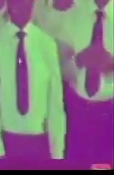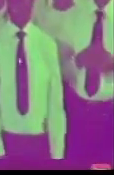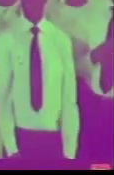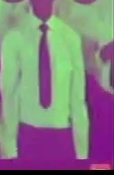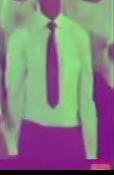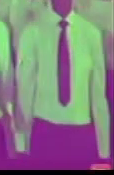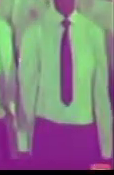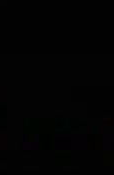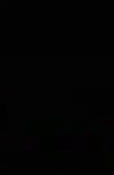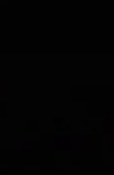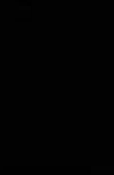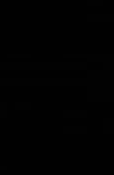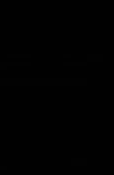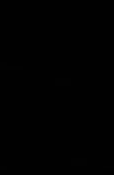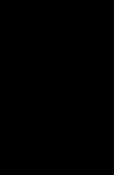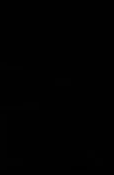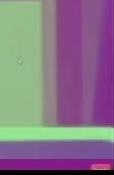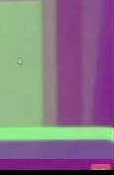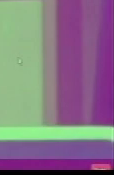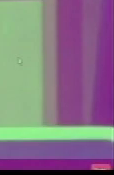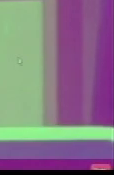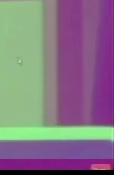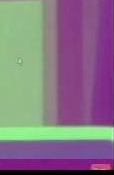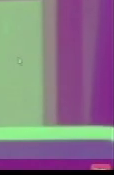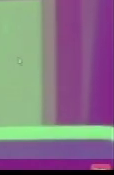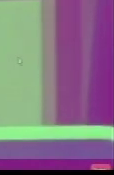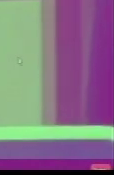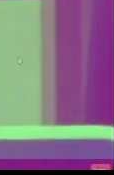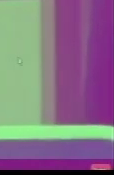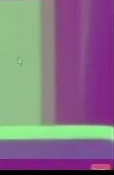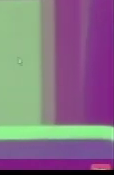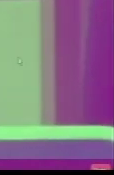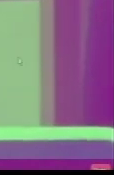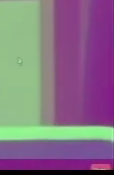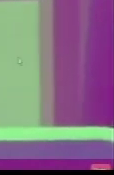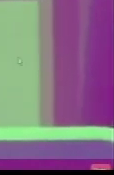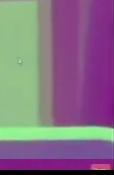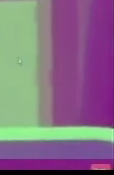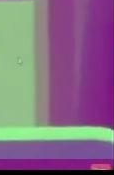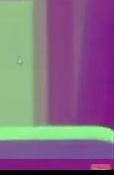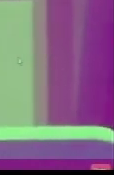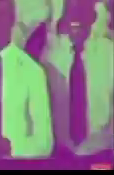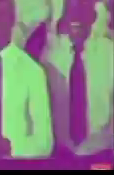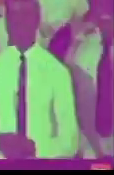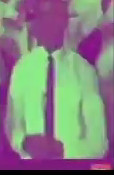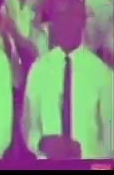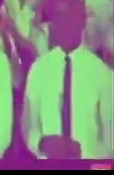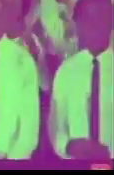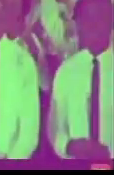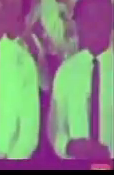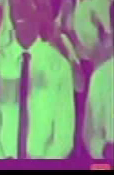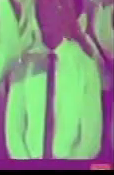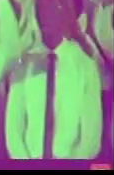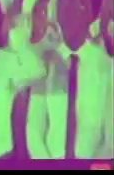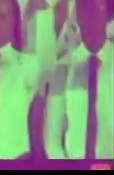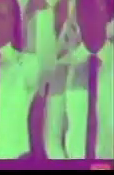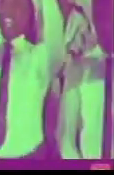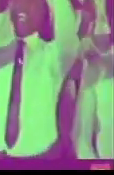I think Deeper Life members will be more excited. Deeper Life, praise the Lord.